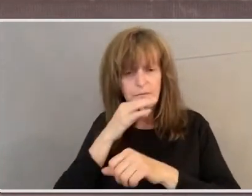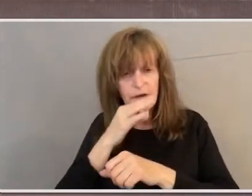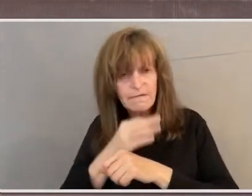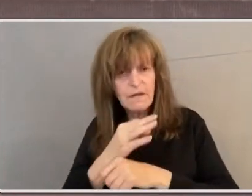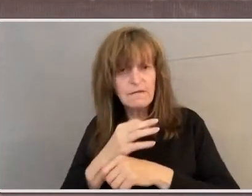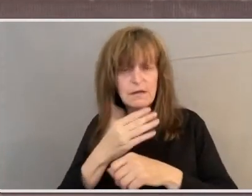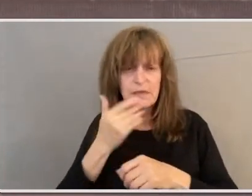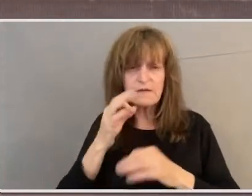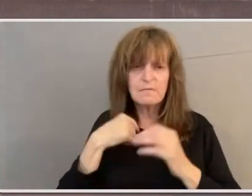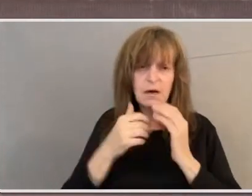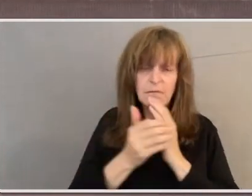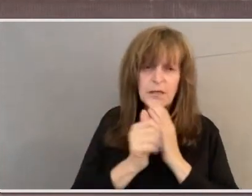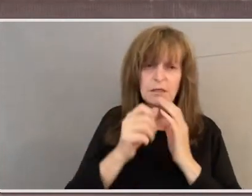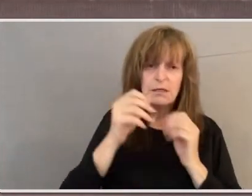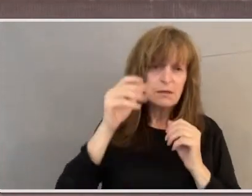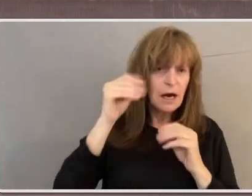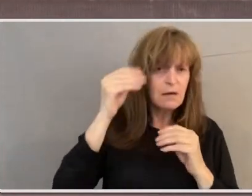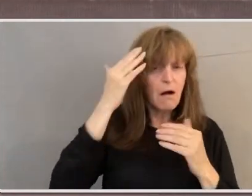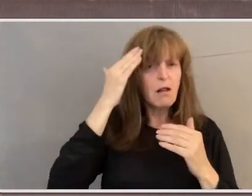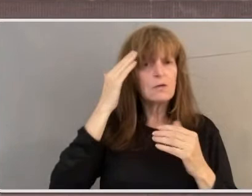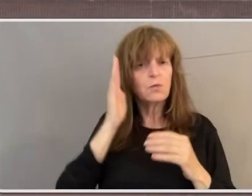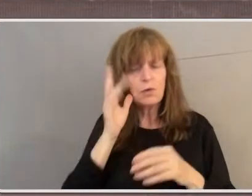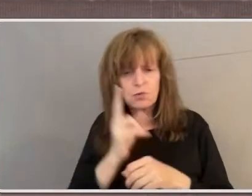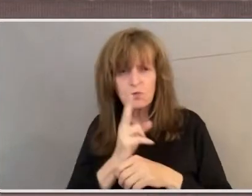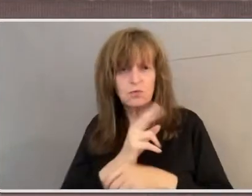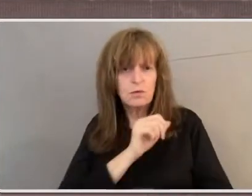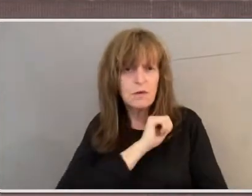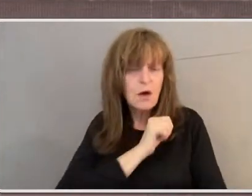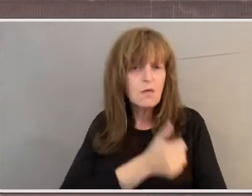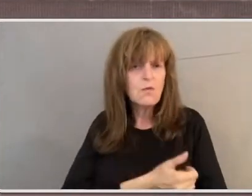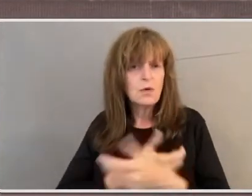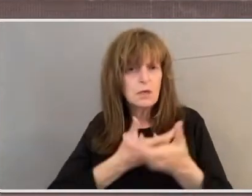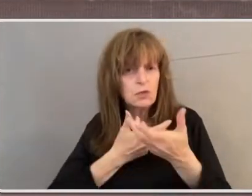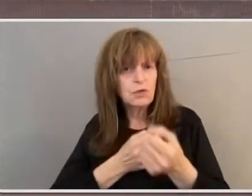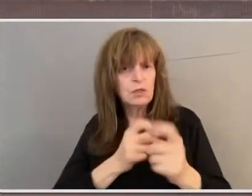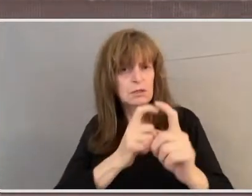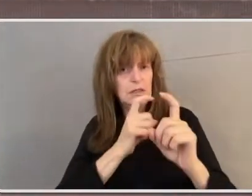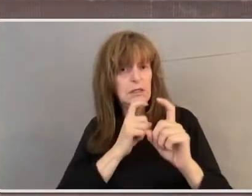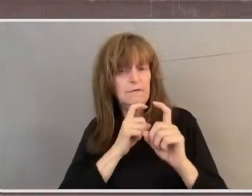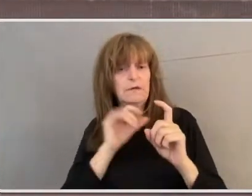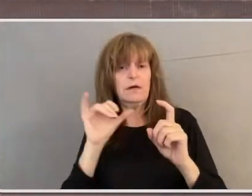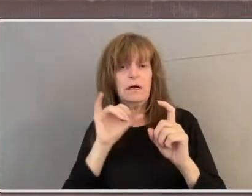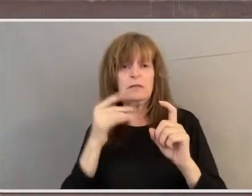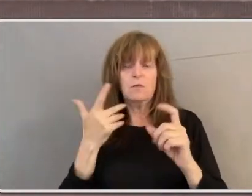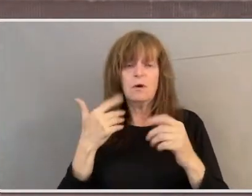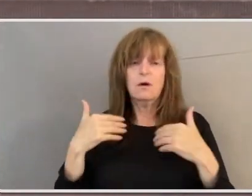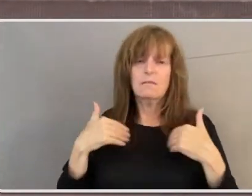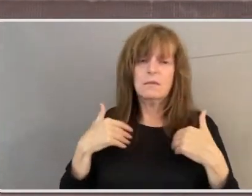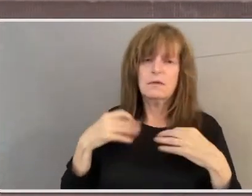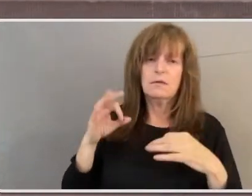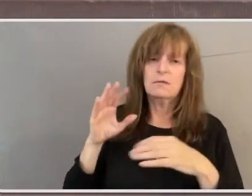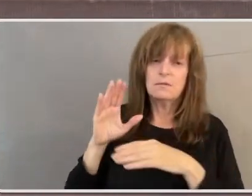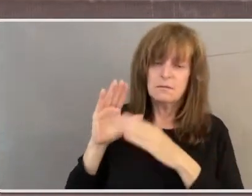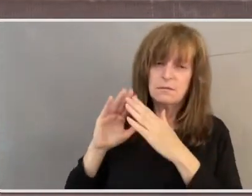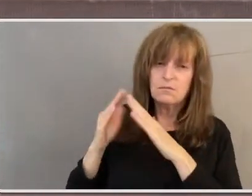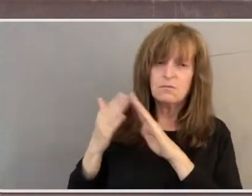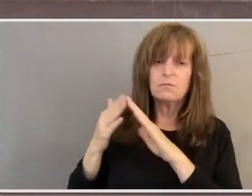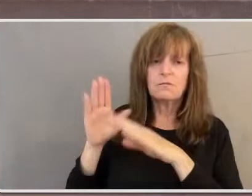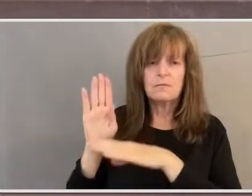trust reposed in me as Minister of Municipal Affairs and Housing of the Province of Ontario. So help me God.